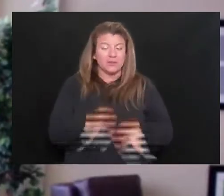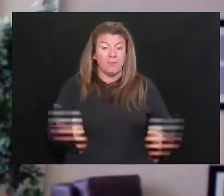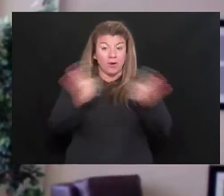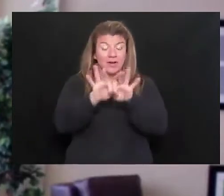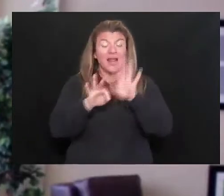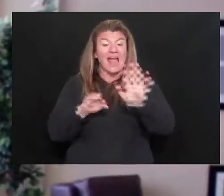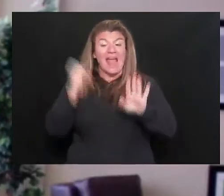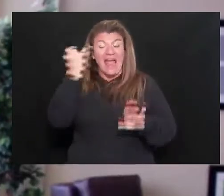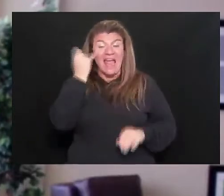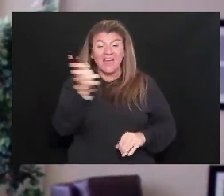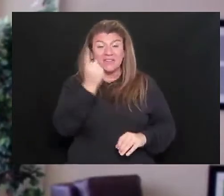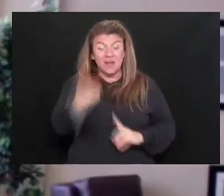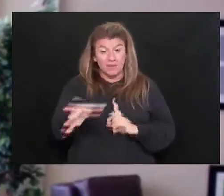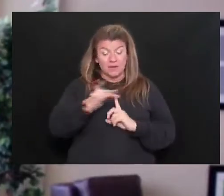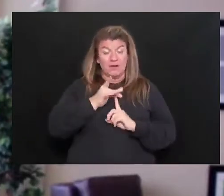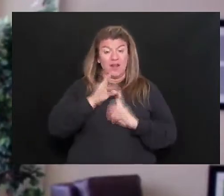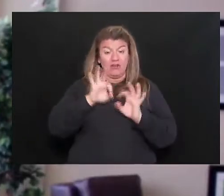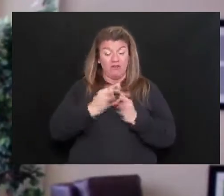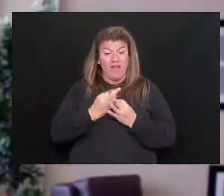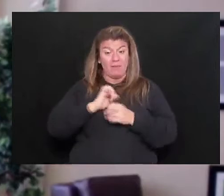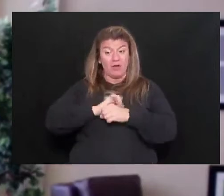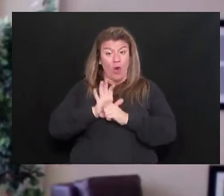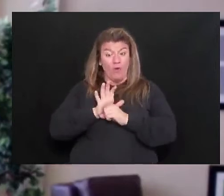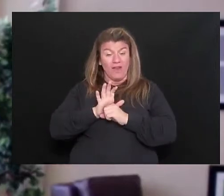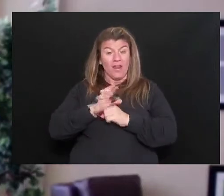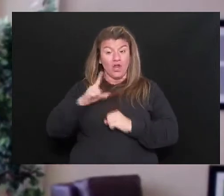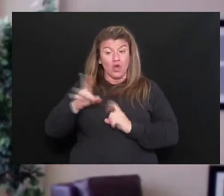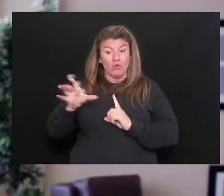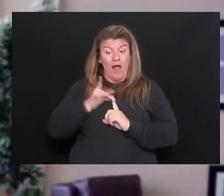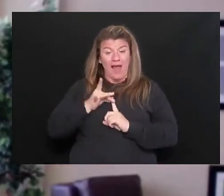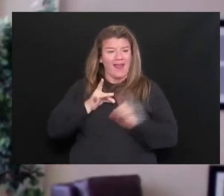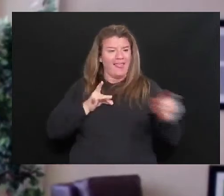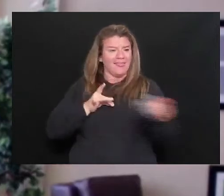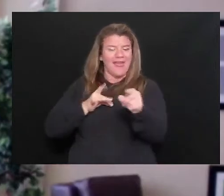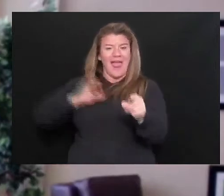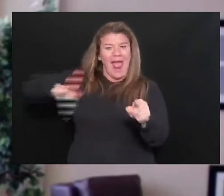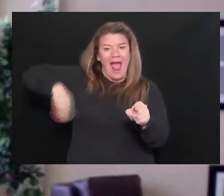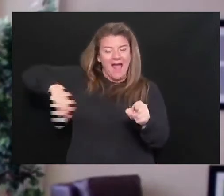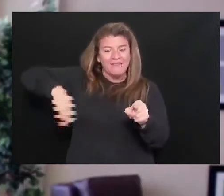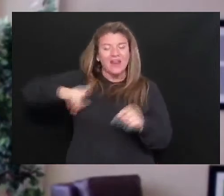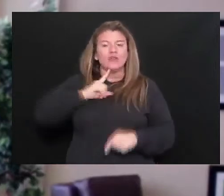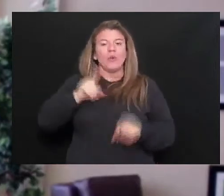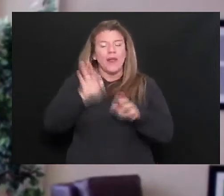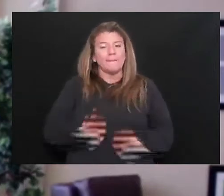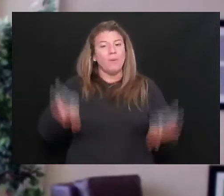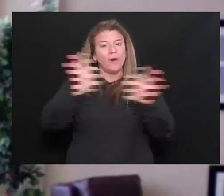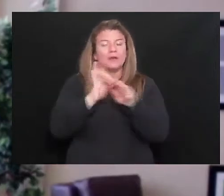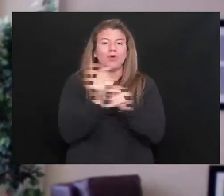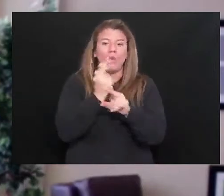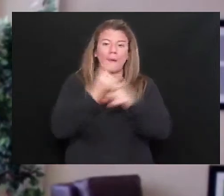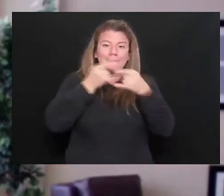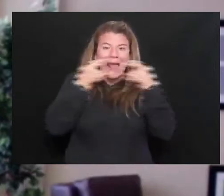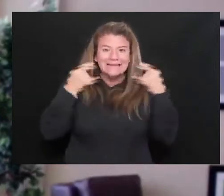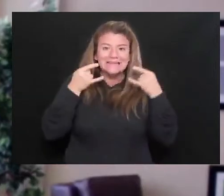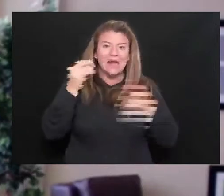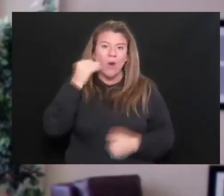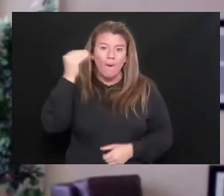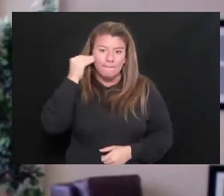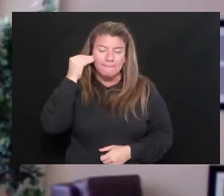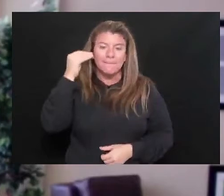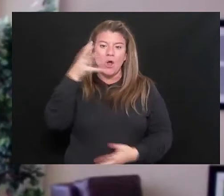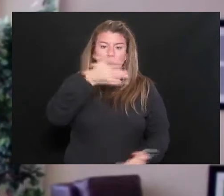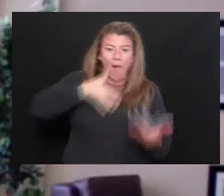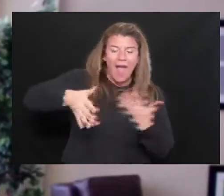get COVID-19 and other family members have not, it is really important to wear masks around each other and